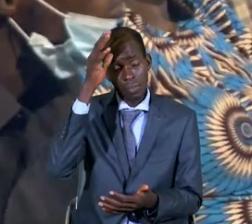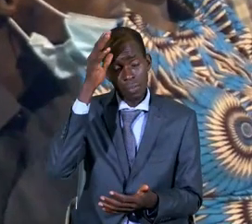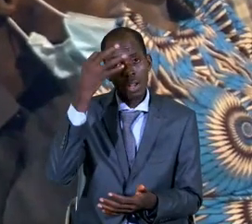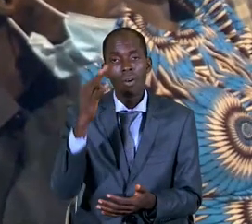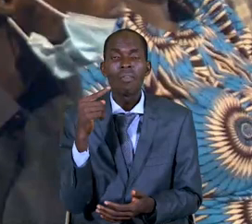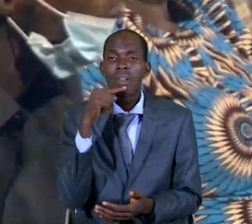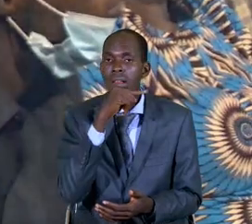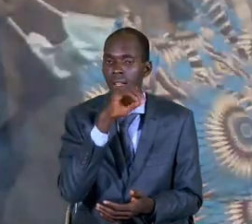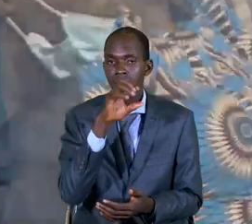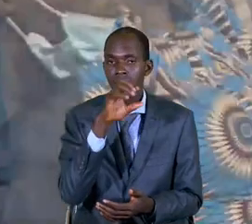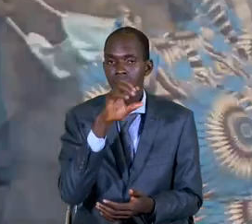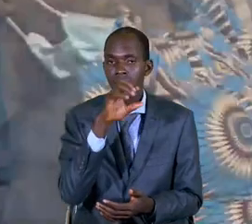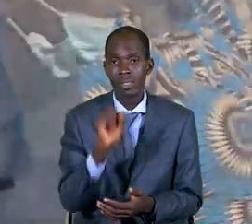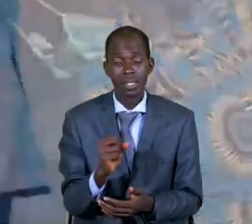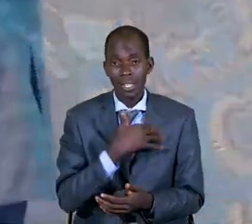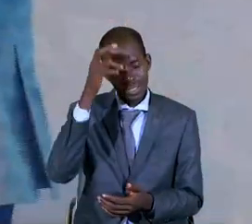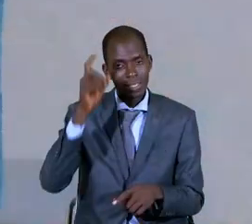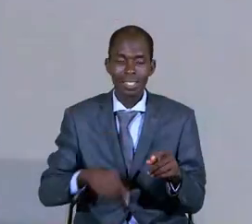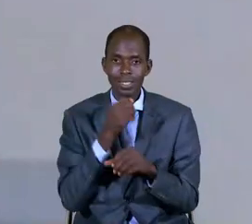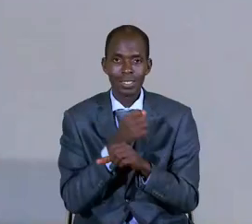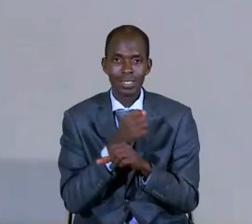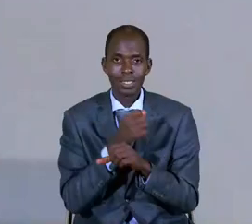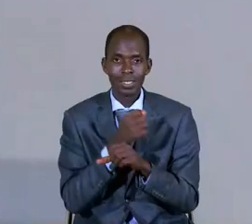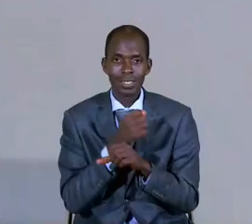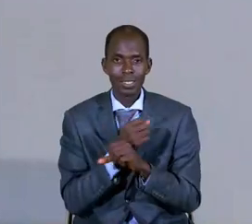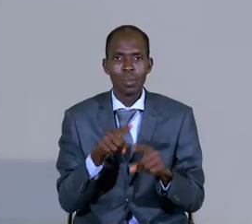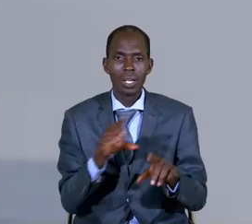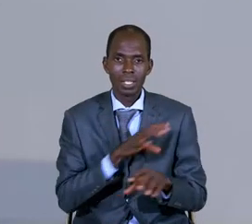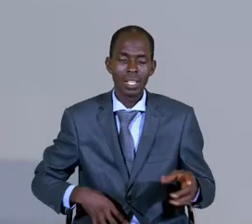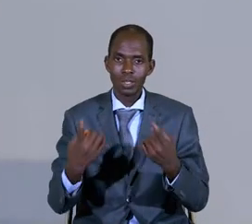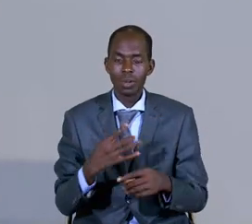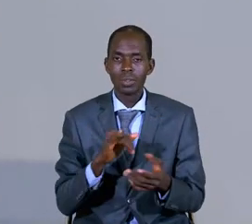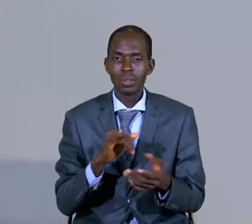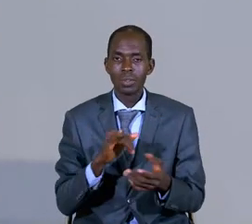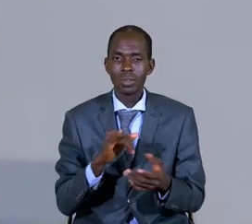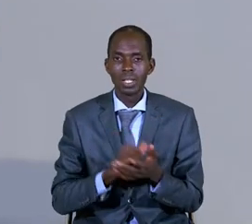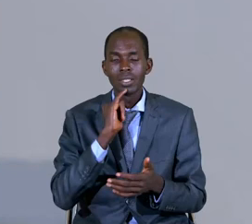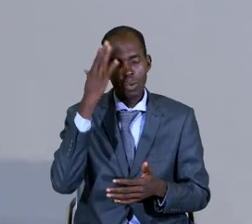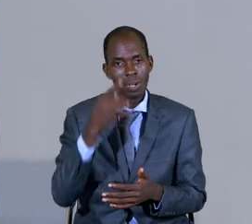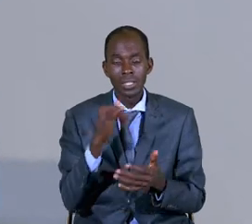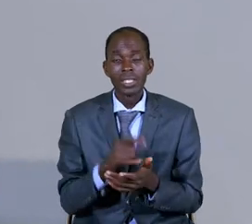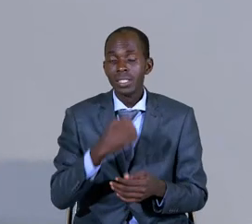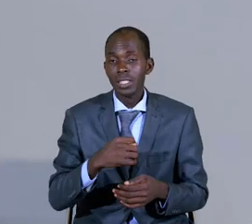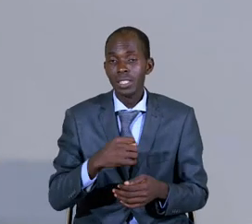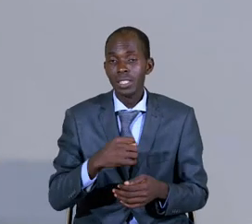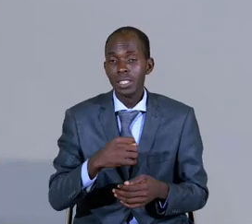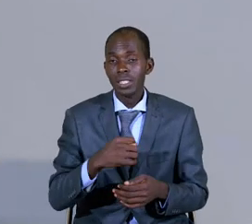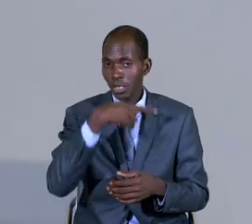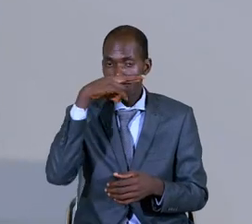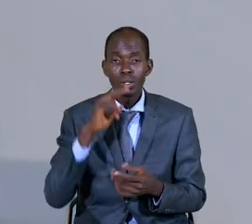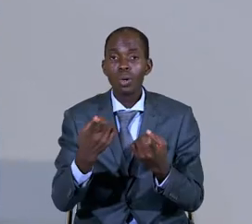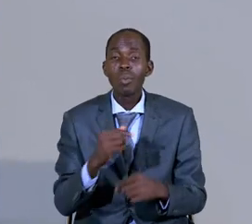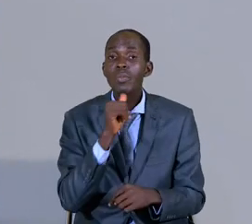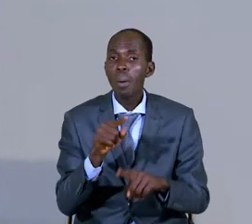lies, and he cannot see. But Christ has come. That's why he said, the thief cometh not but for